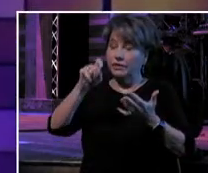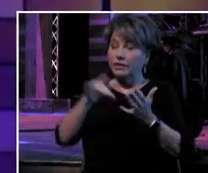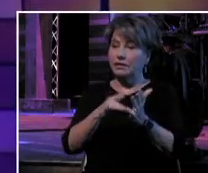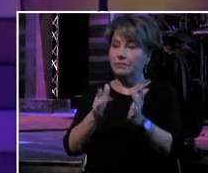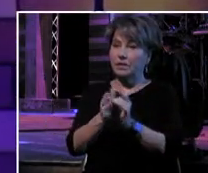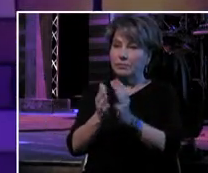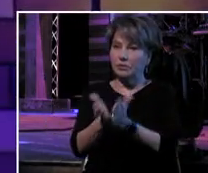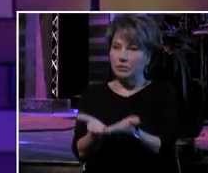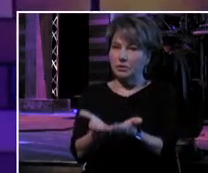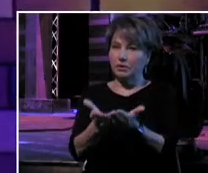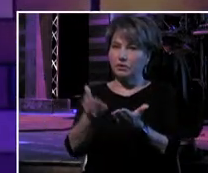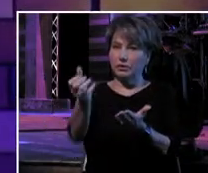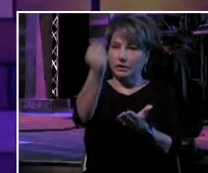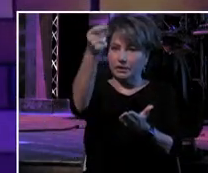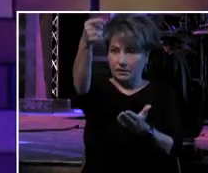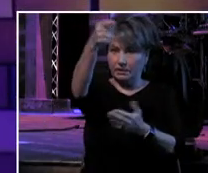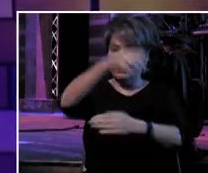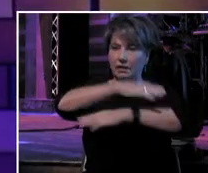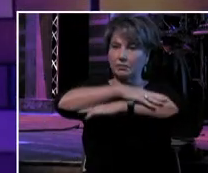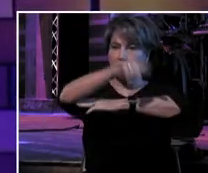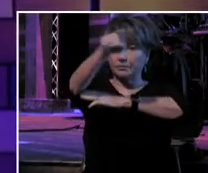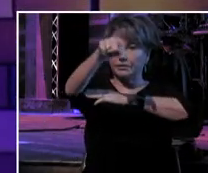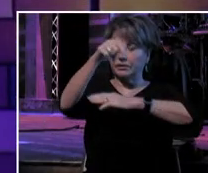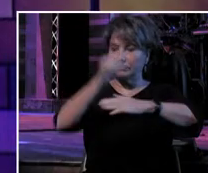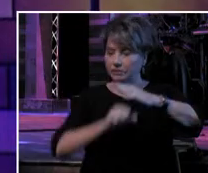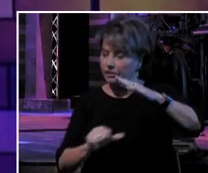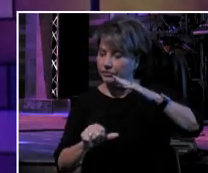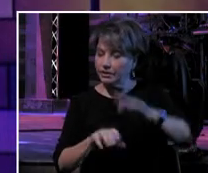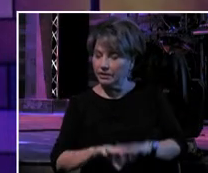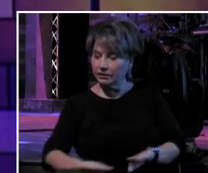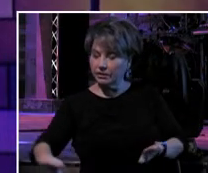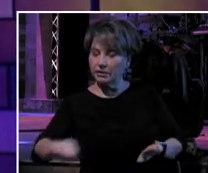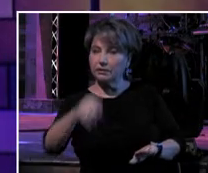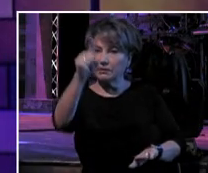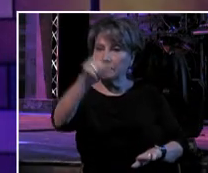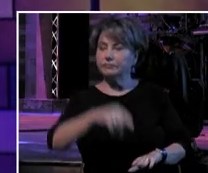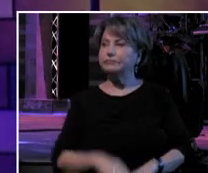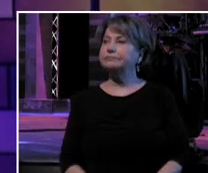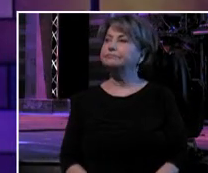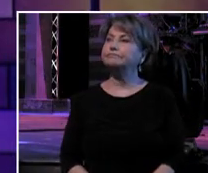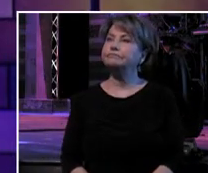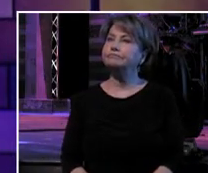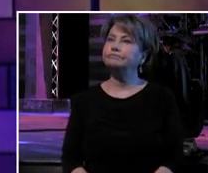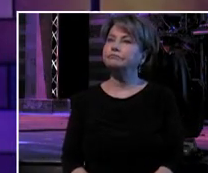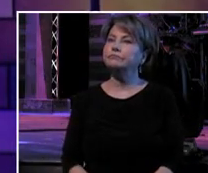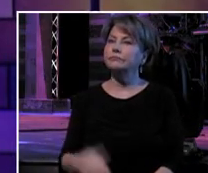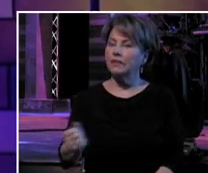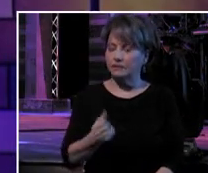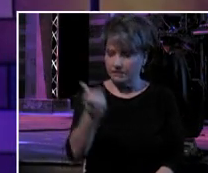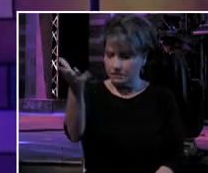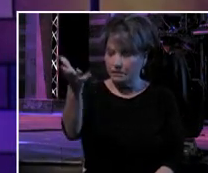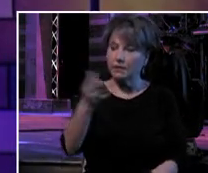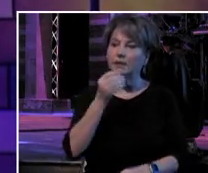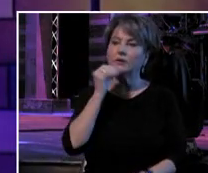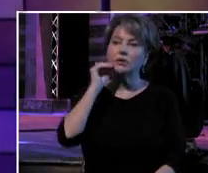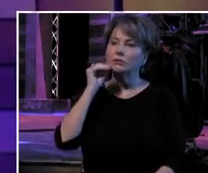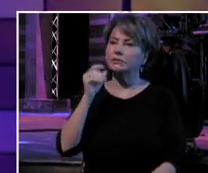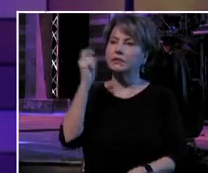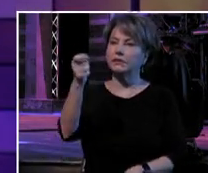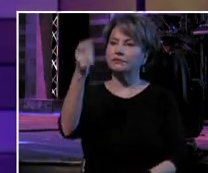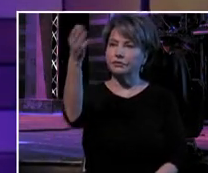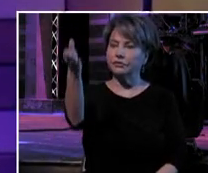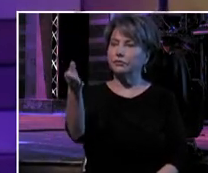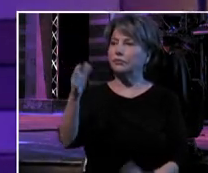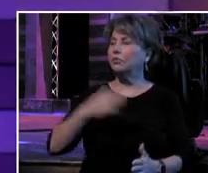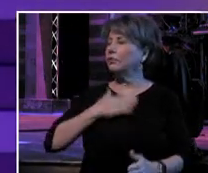pick one up on one of those tables. They're right underneath the top of that table, and take it home. It's our gift to you. We're glad